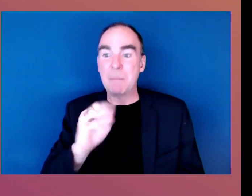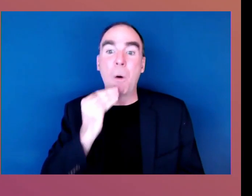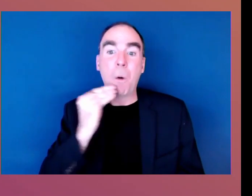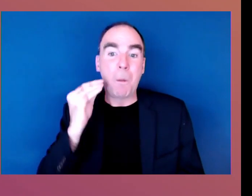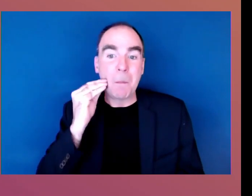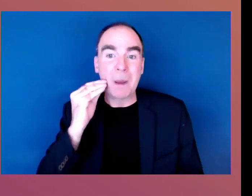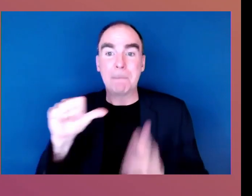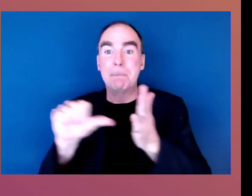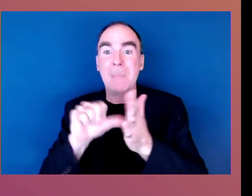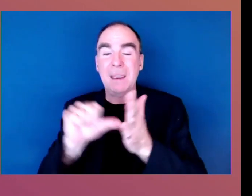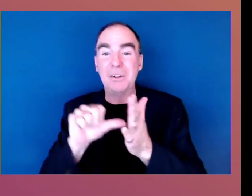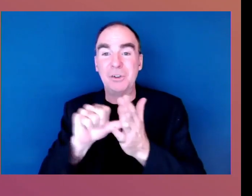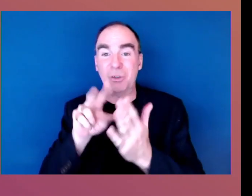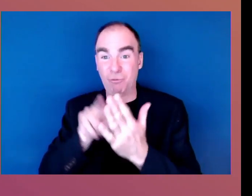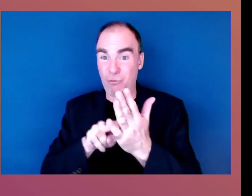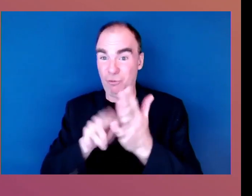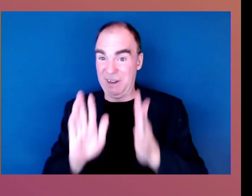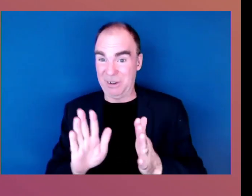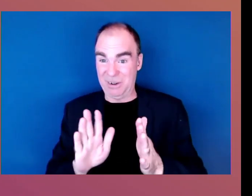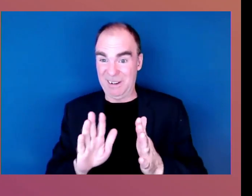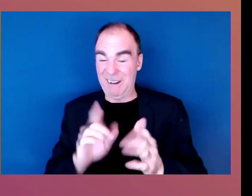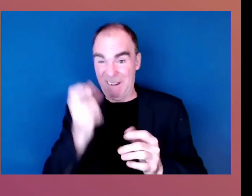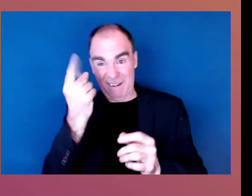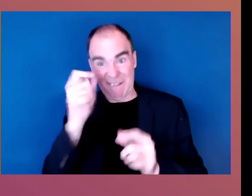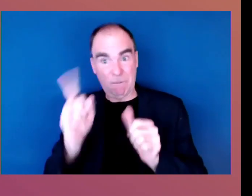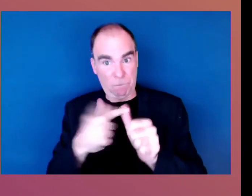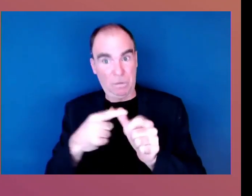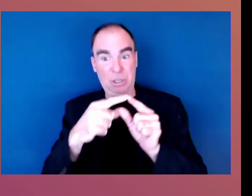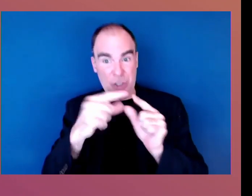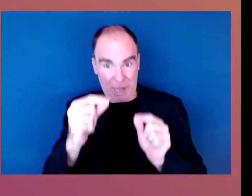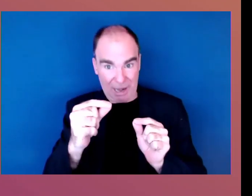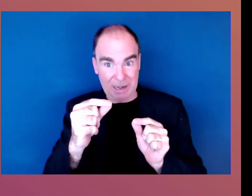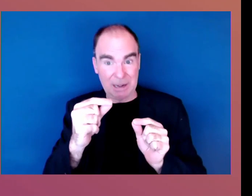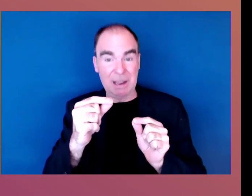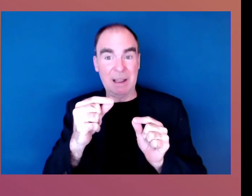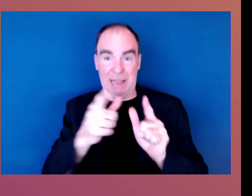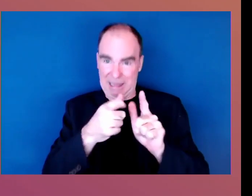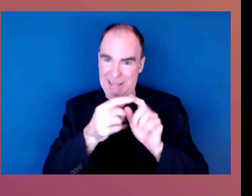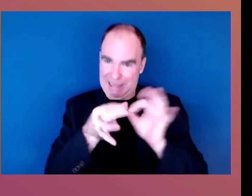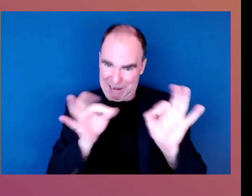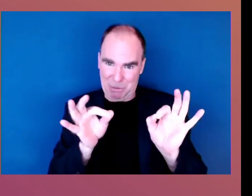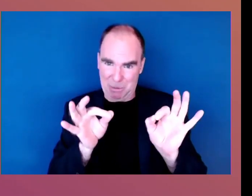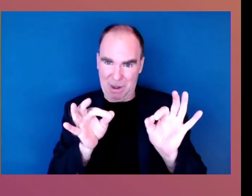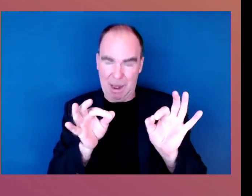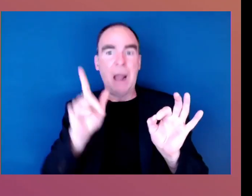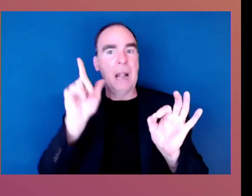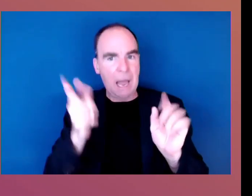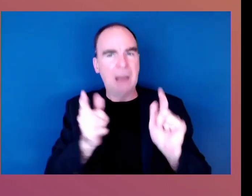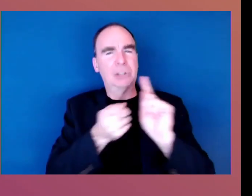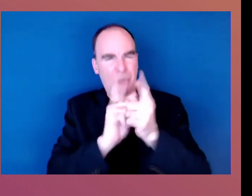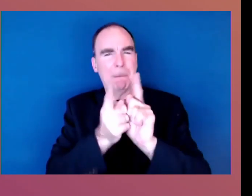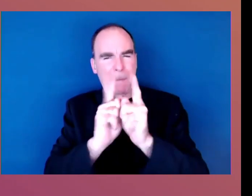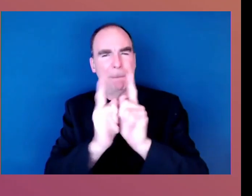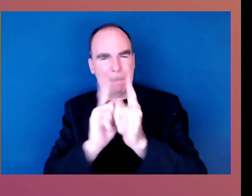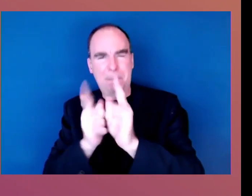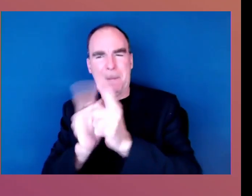in Japanese and later translated into 11 languages. The Homepage Reader paper was published in